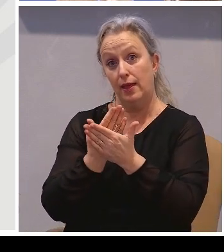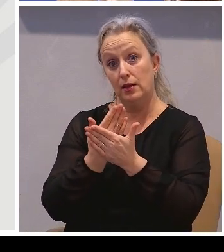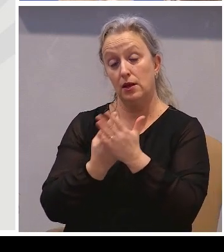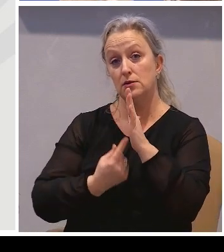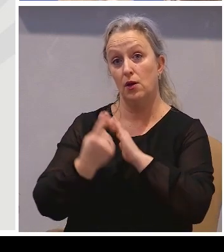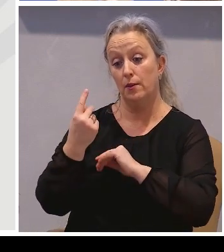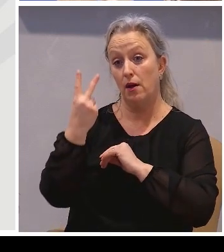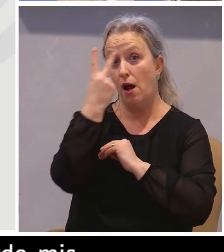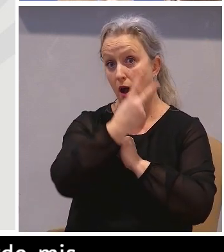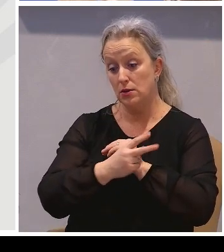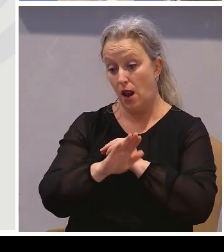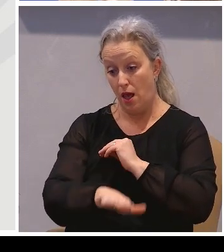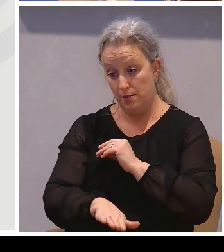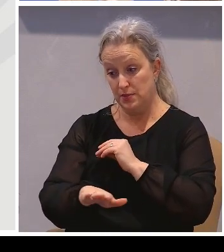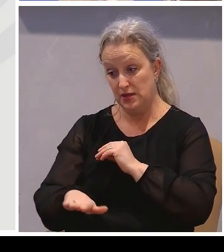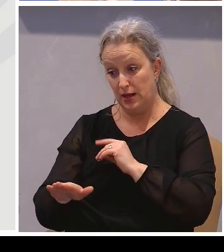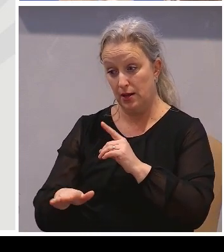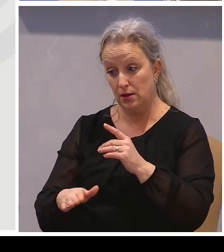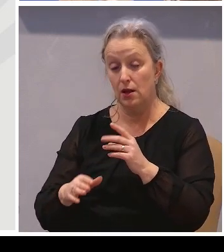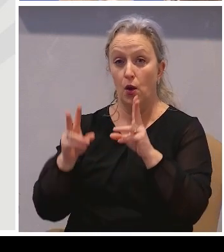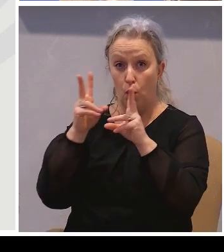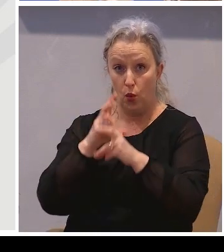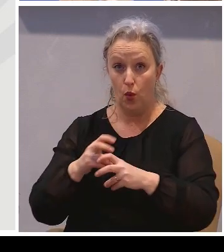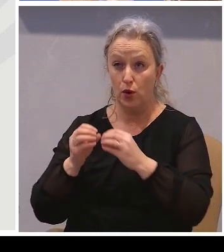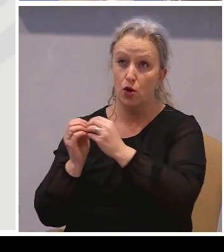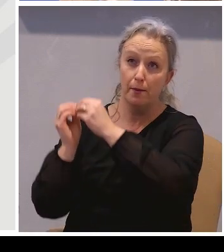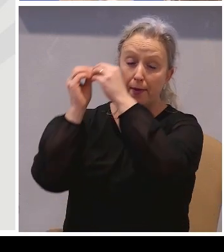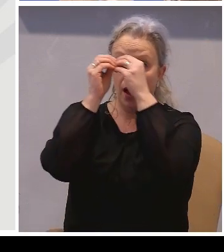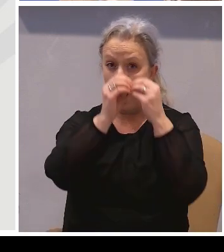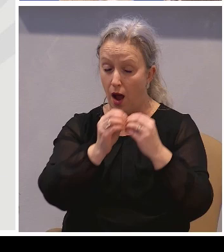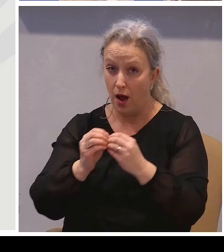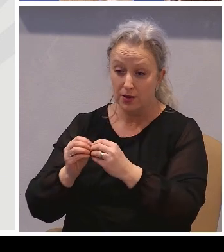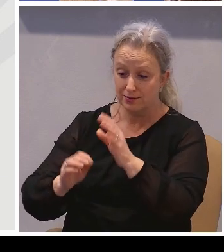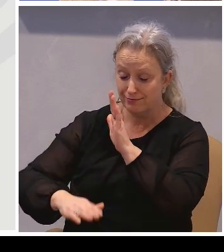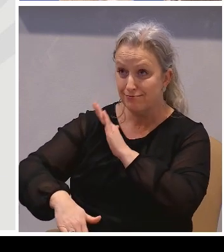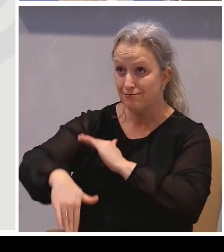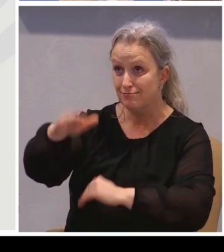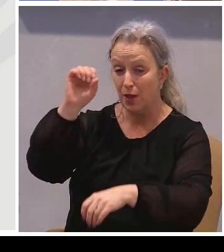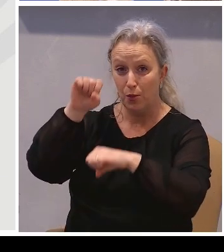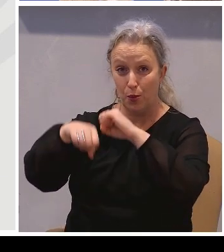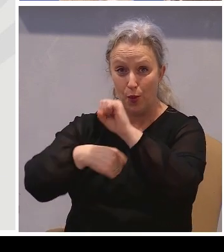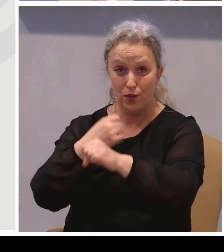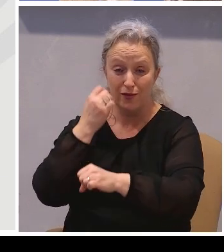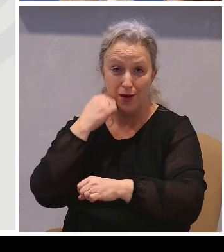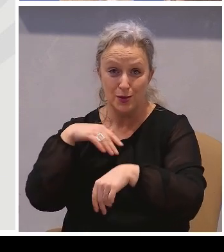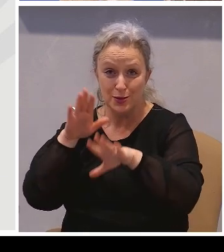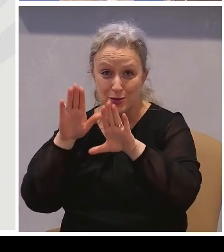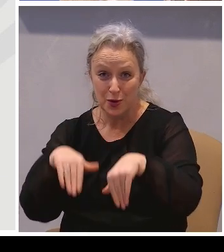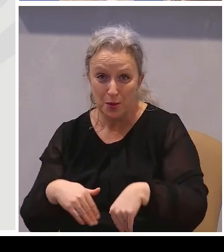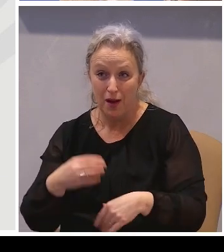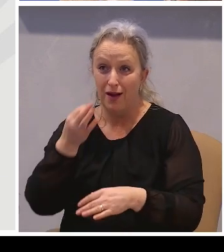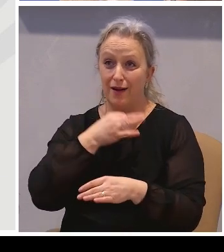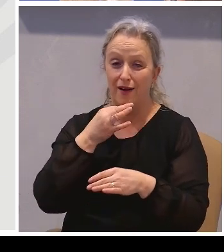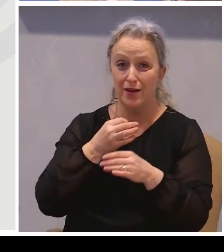long time, kaheaastaste lastega, then this is especially different. So we start with teismeline, children who are 2 years old. The trial is